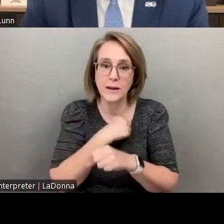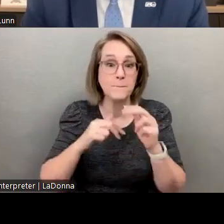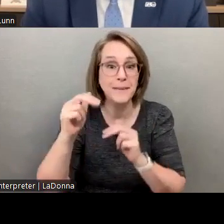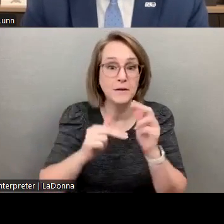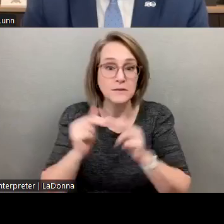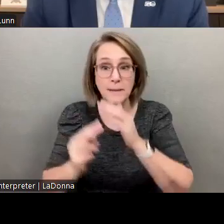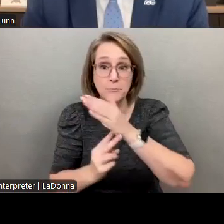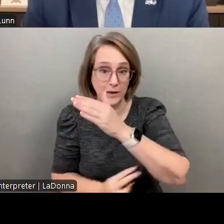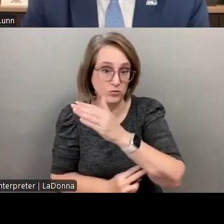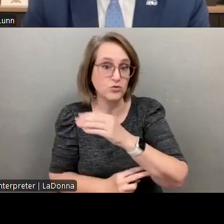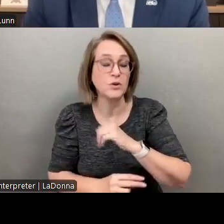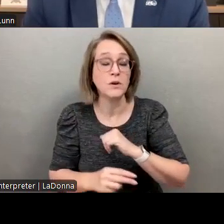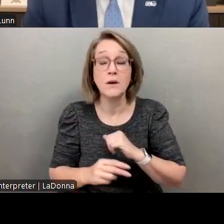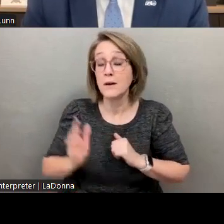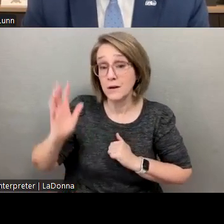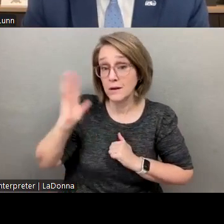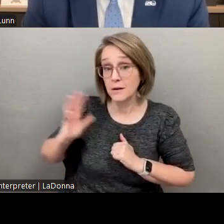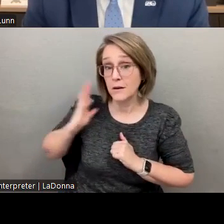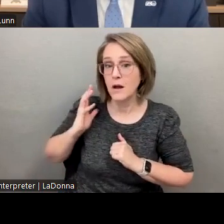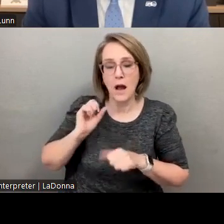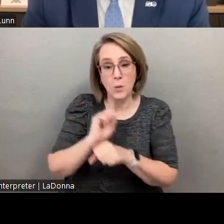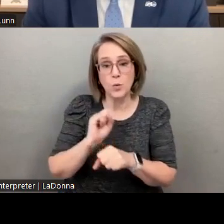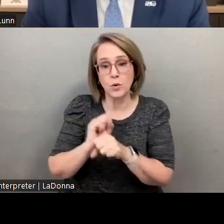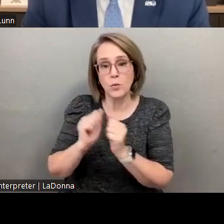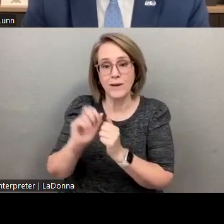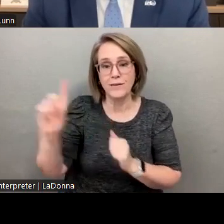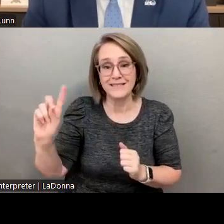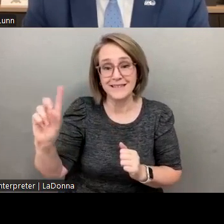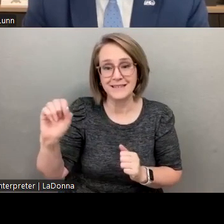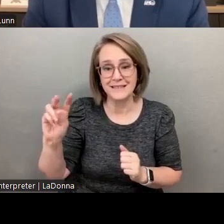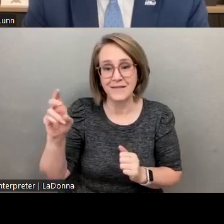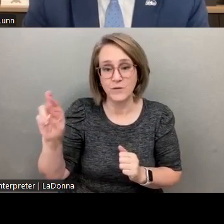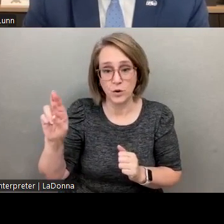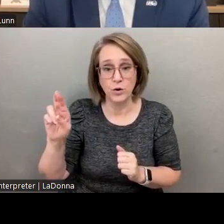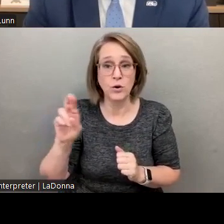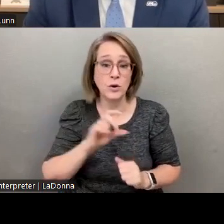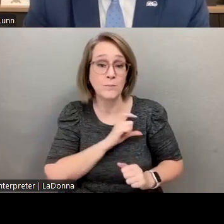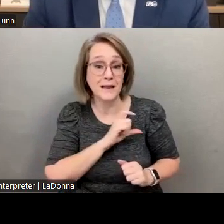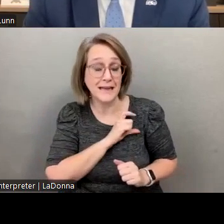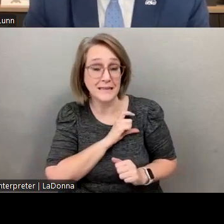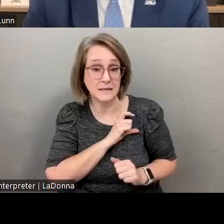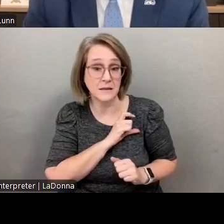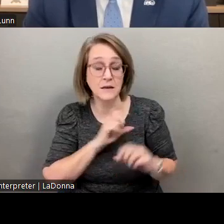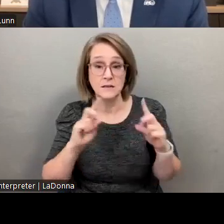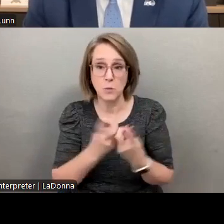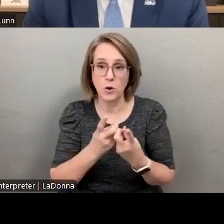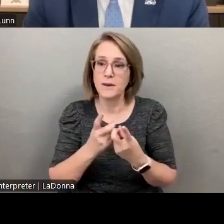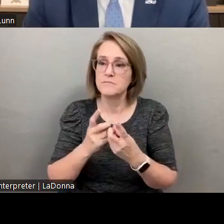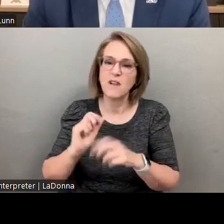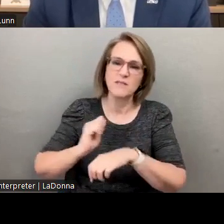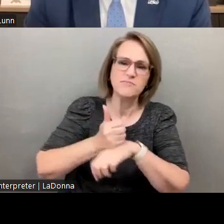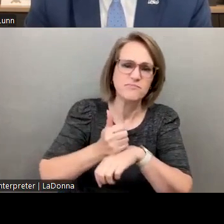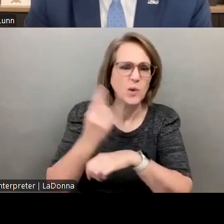government. I was an executive with the Denver Police Department and helped launch a lot of our alternative response programs. The STAR program is one